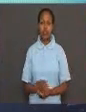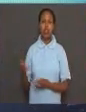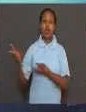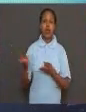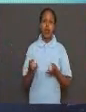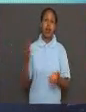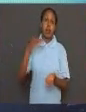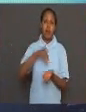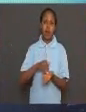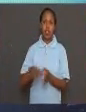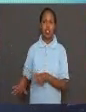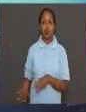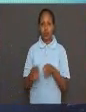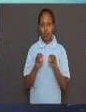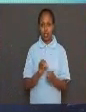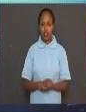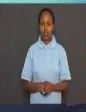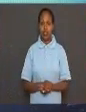Welcome back, students.